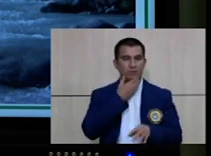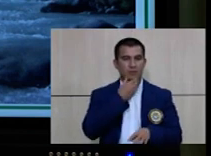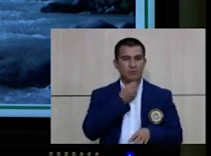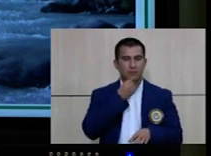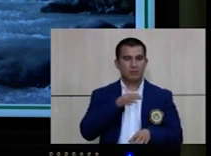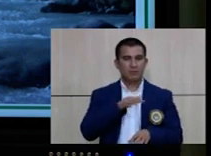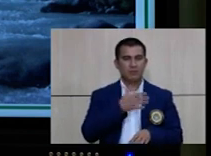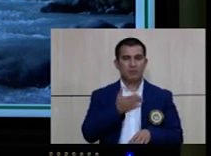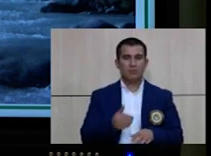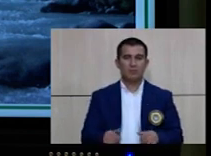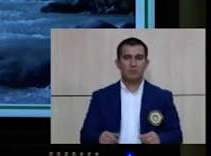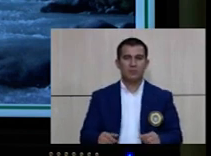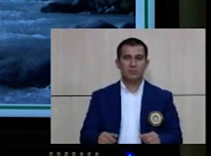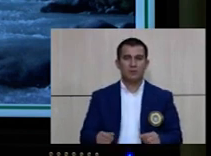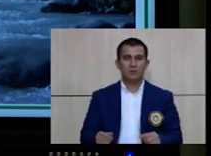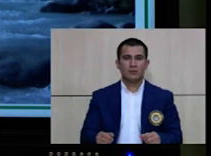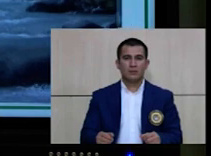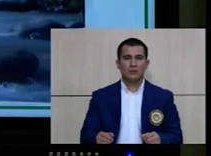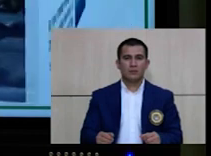ega.